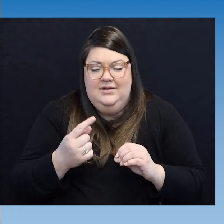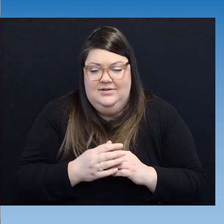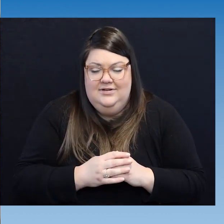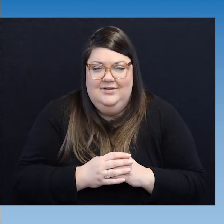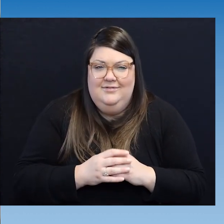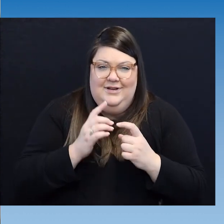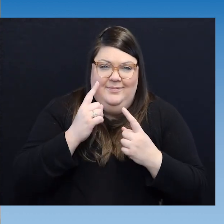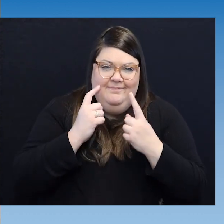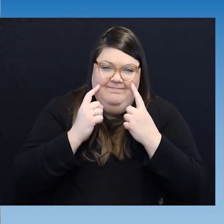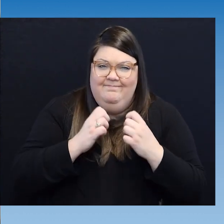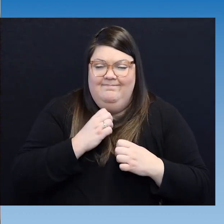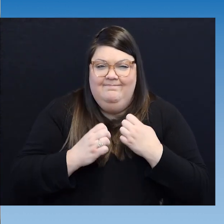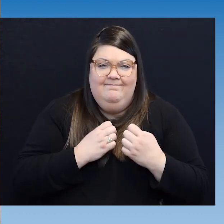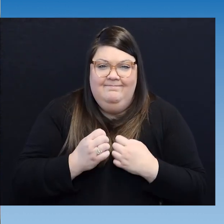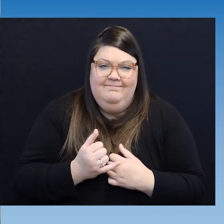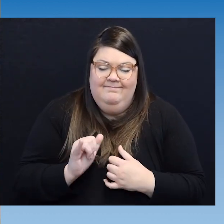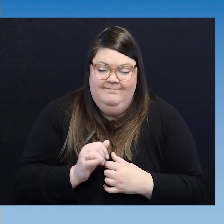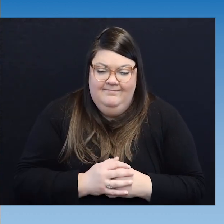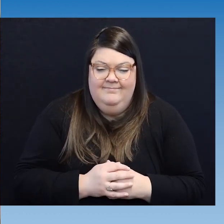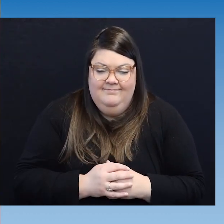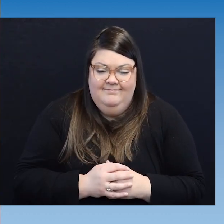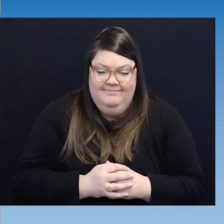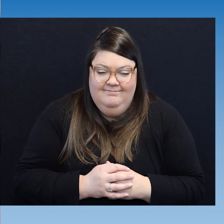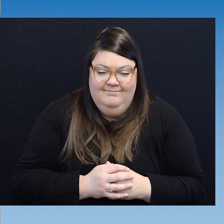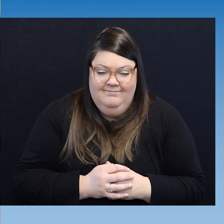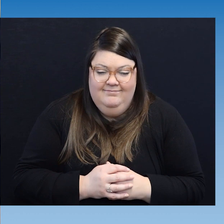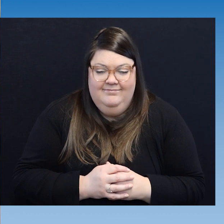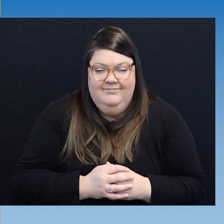is. And I'm getting emotional now too.